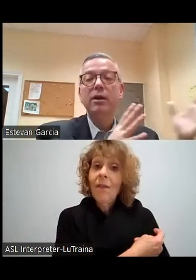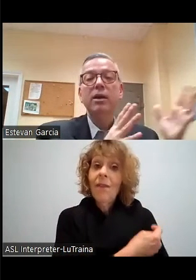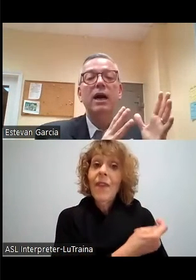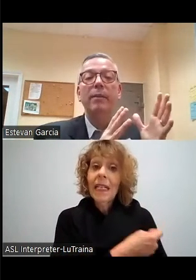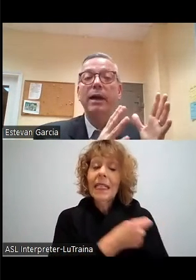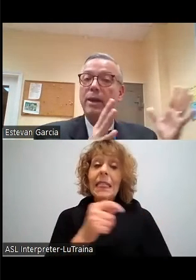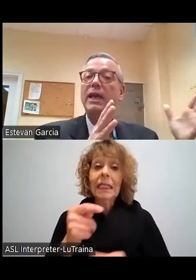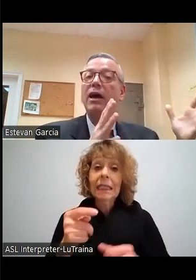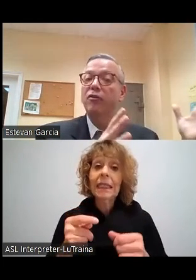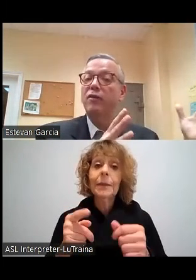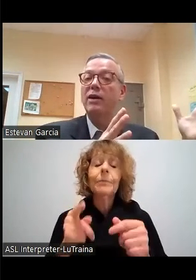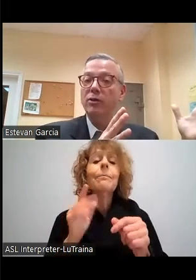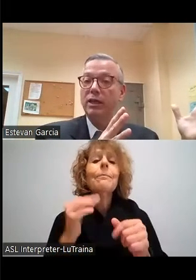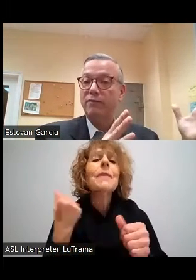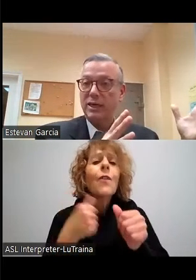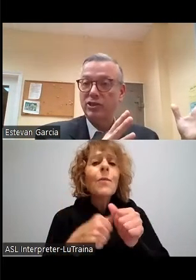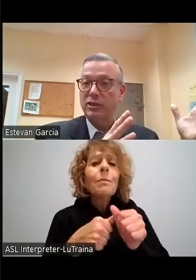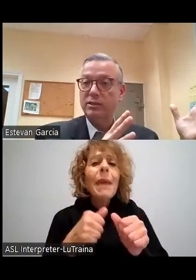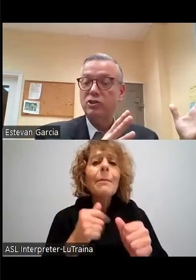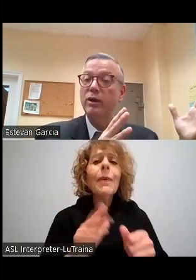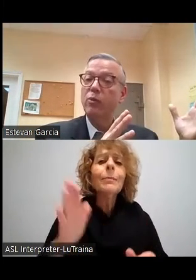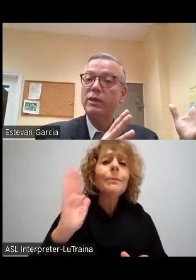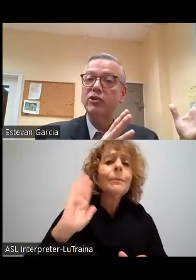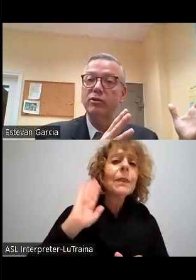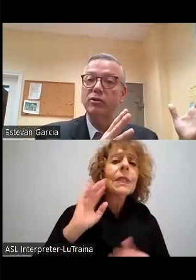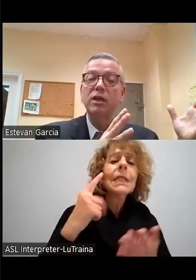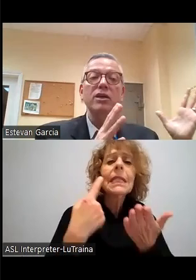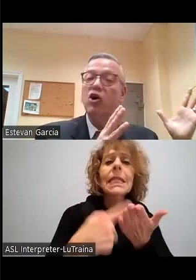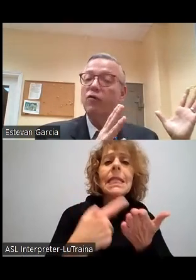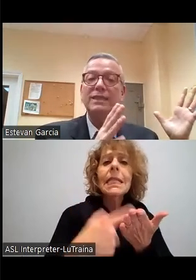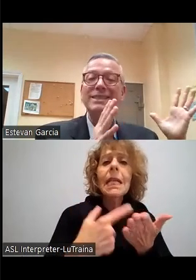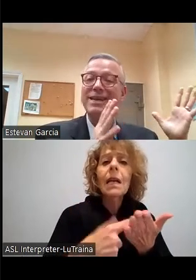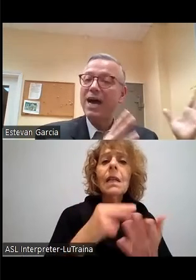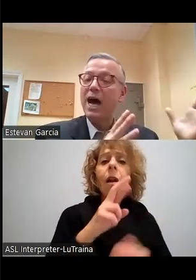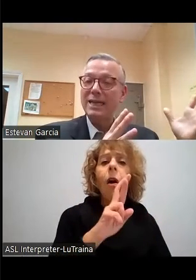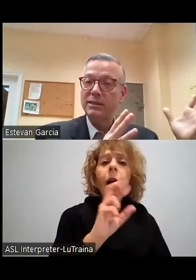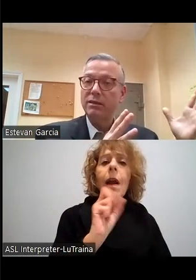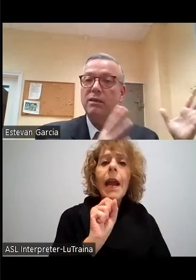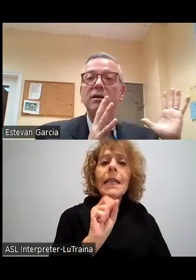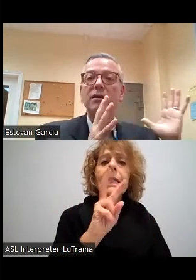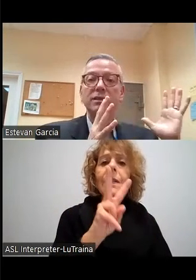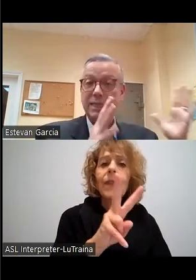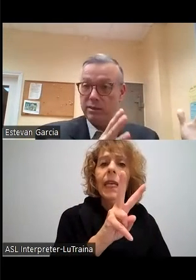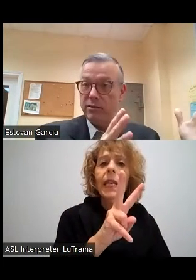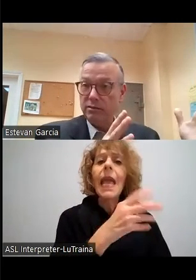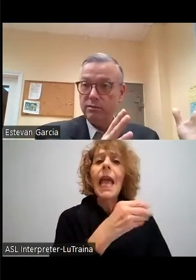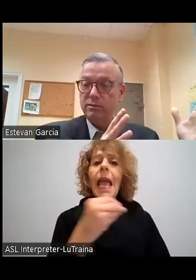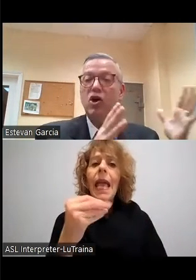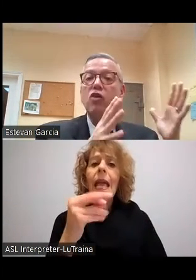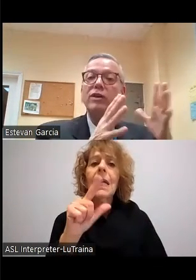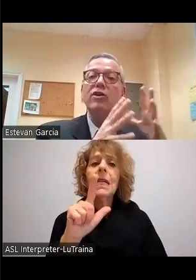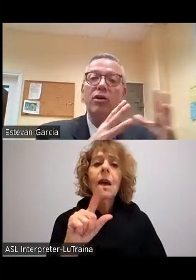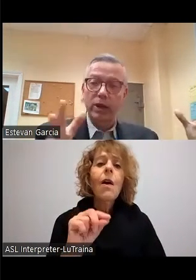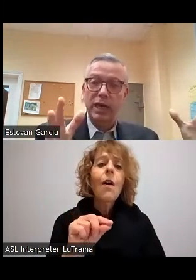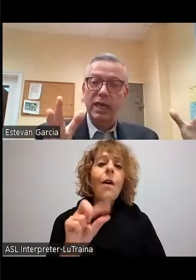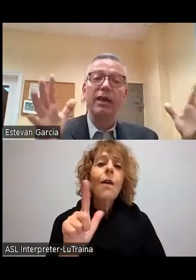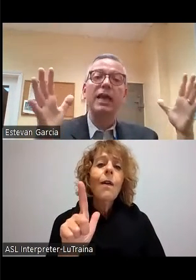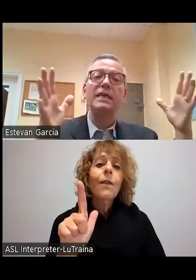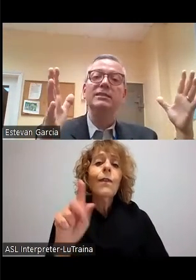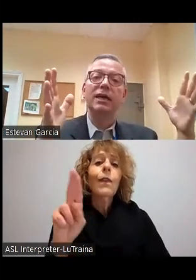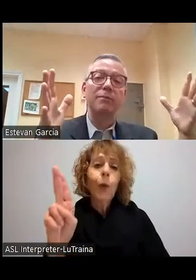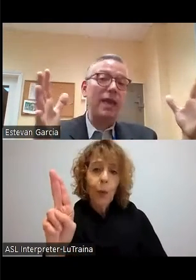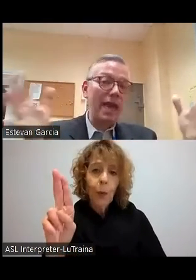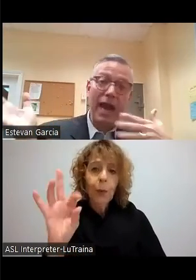time, and many other viral infections during the winter, COVID is not seasonal. COVID